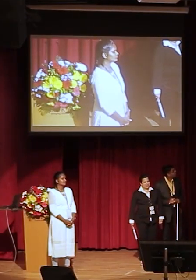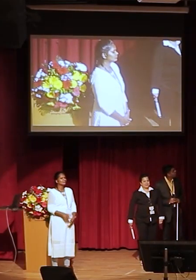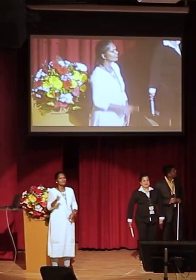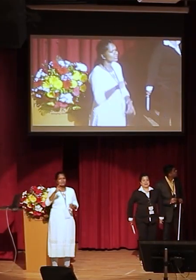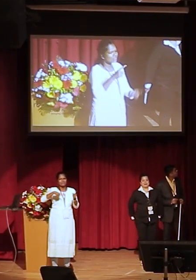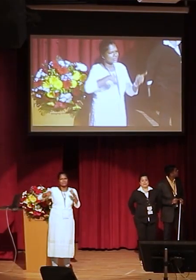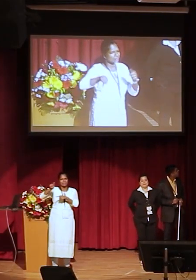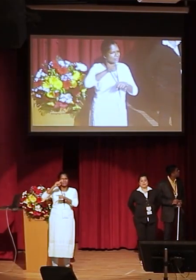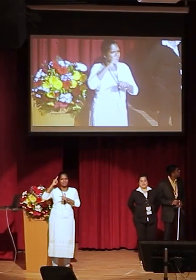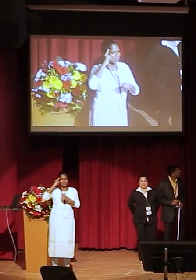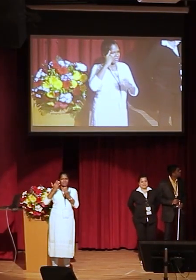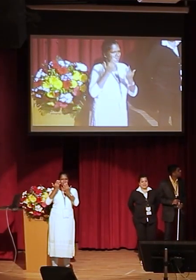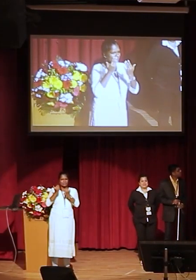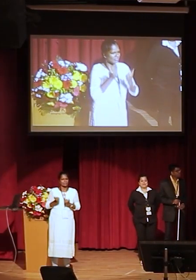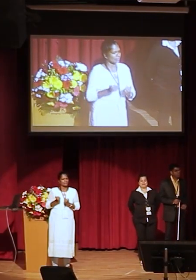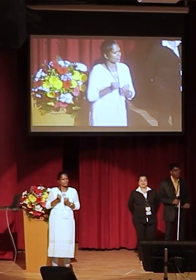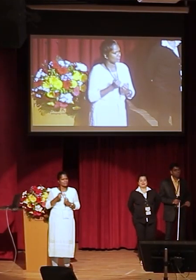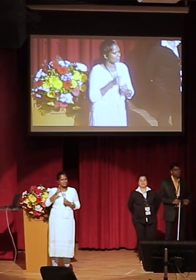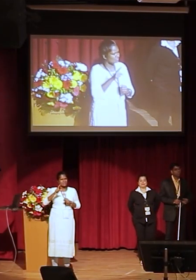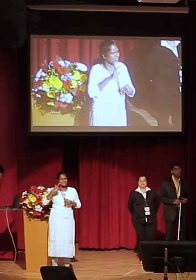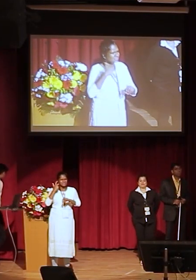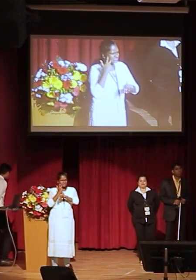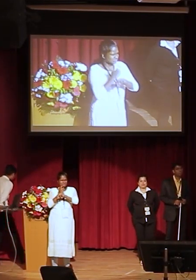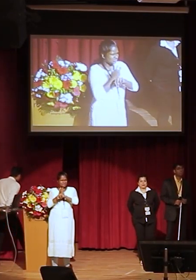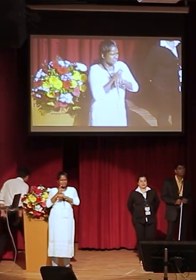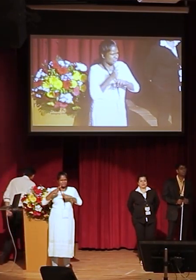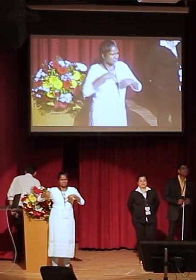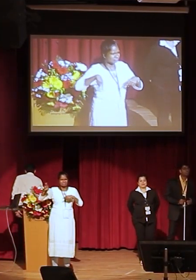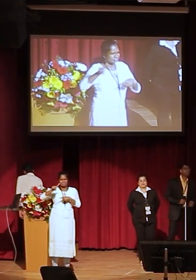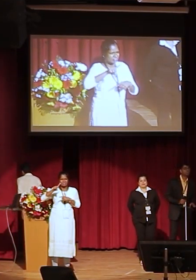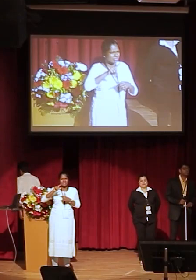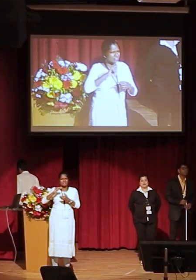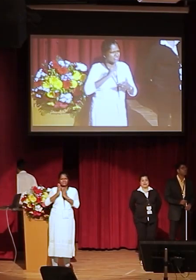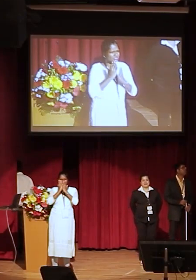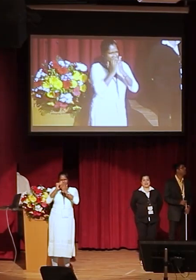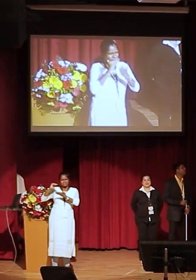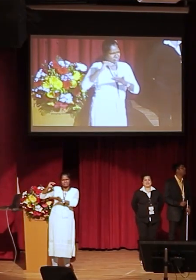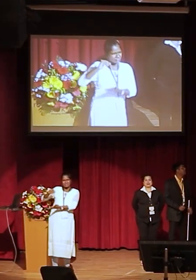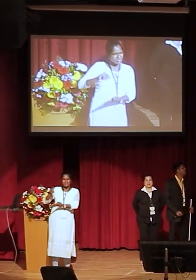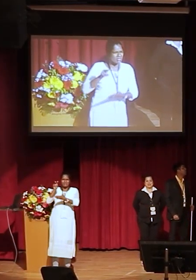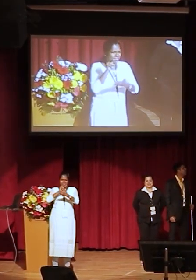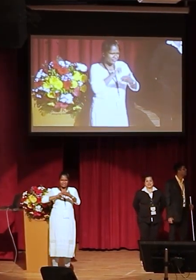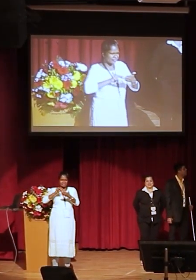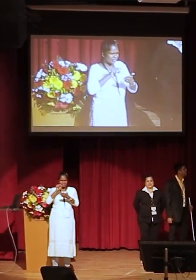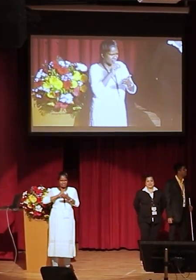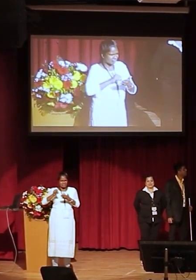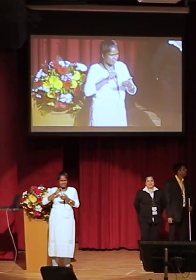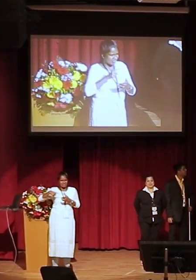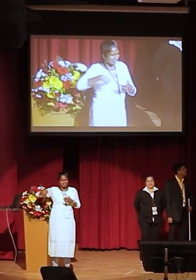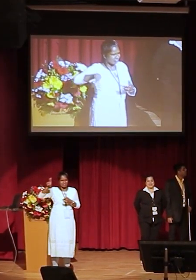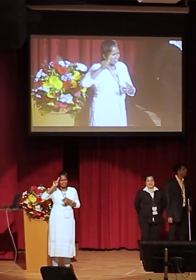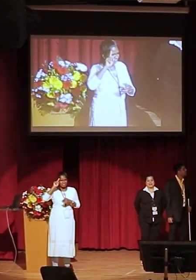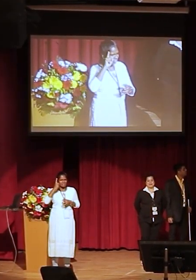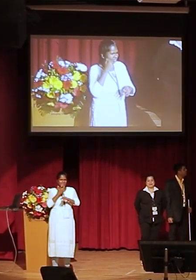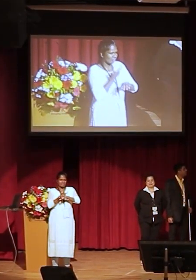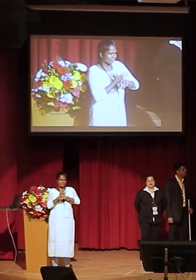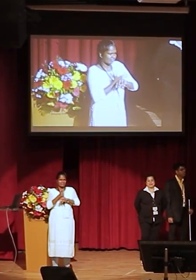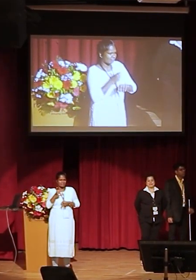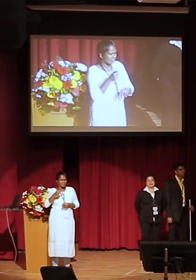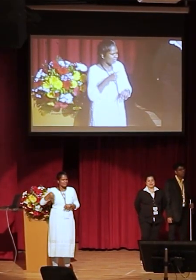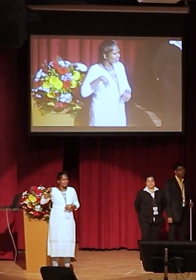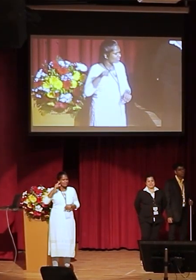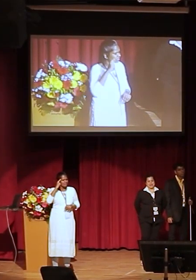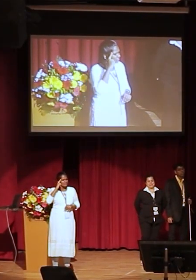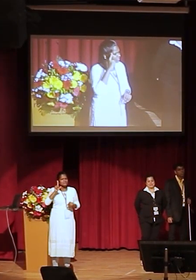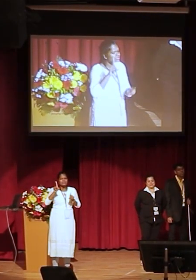Do you think now, is it difficult for a student to read and write? Can he not write